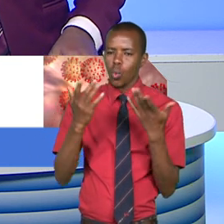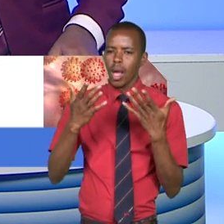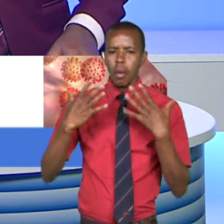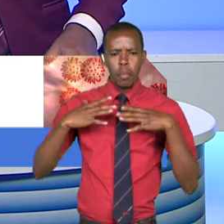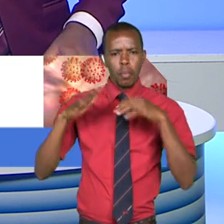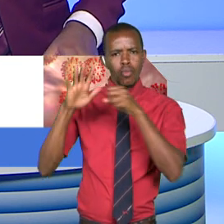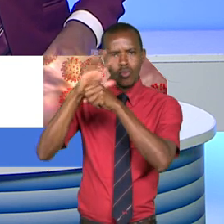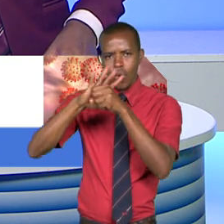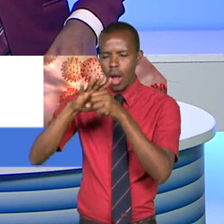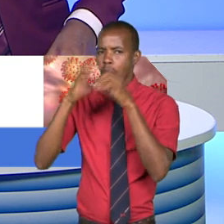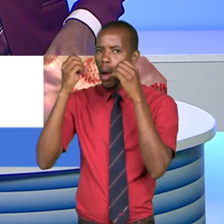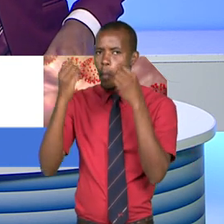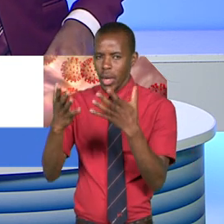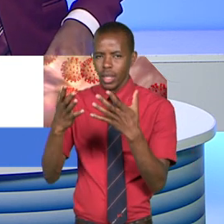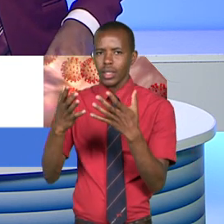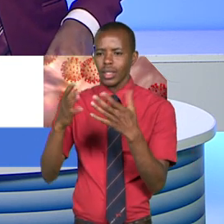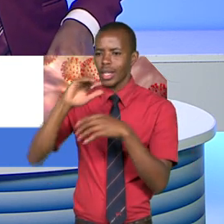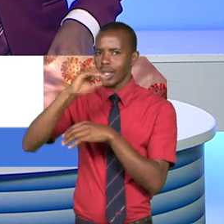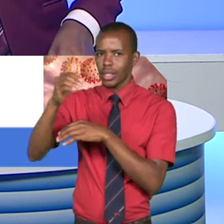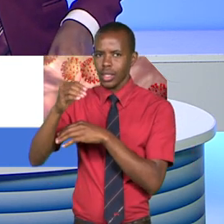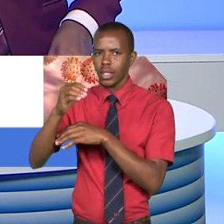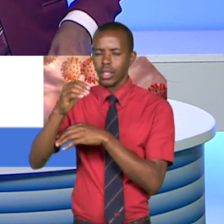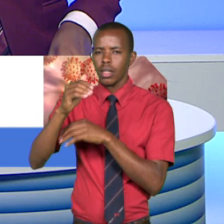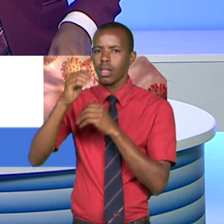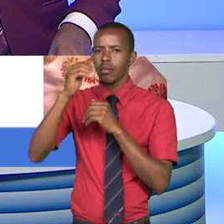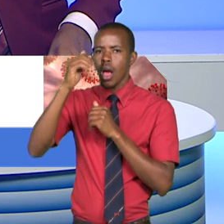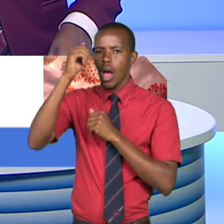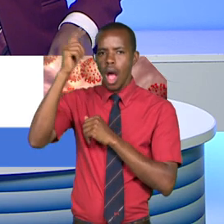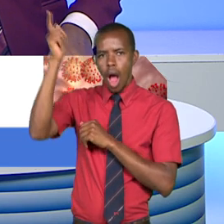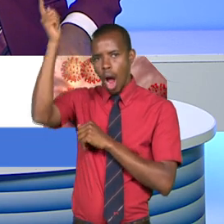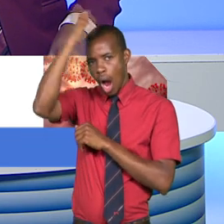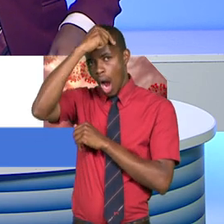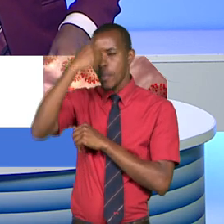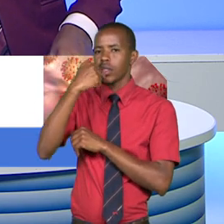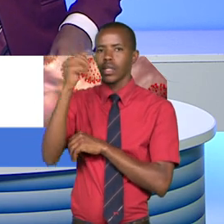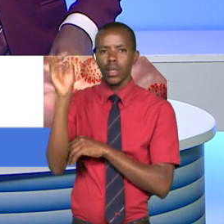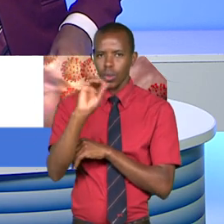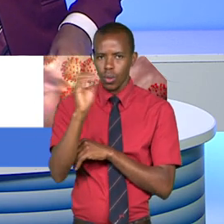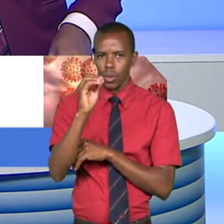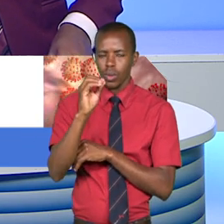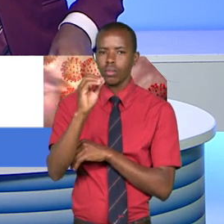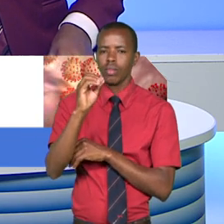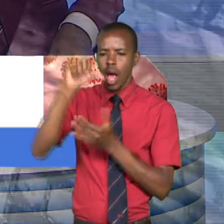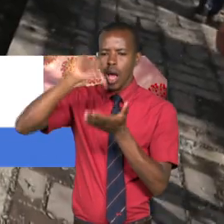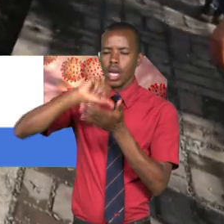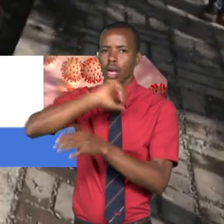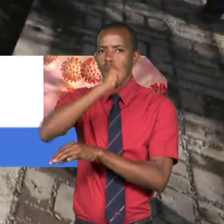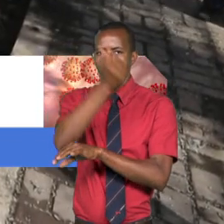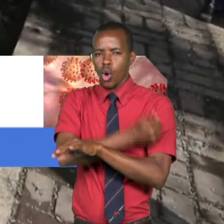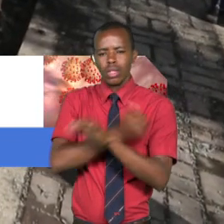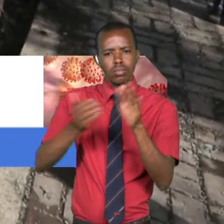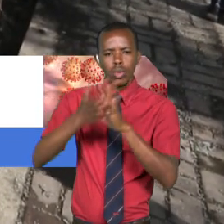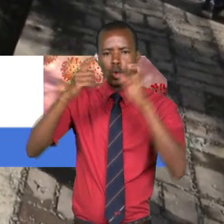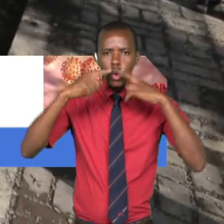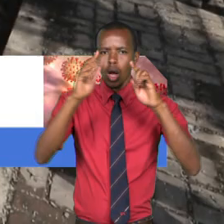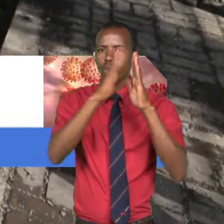populated majority Shiite Sa'd city, according to the army, who did not say who or what caused it. Iraqi authorities are usually quick to announce